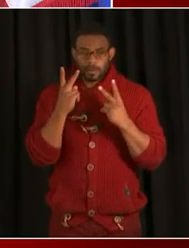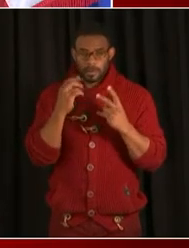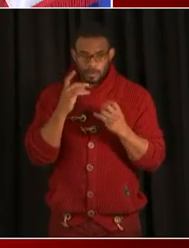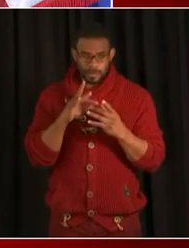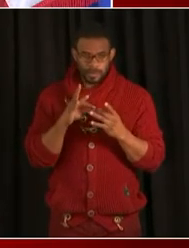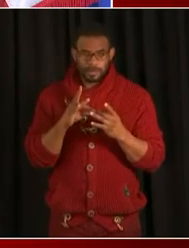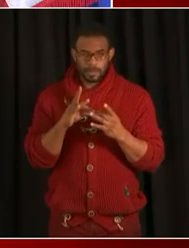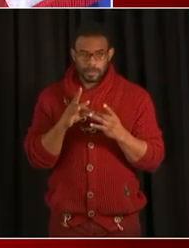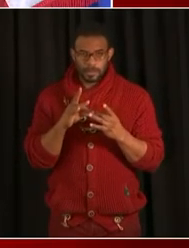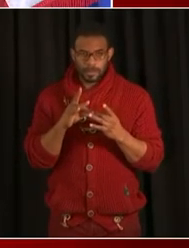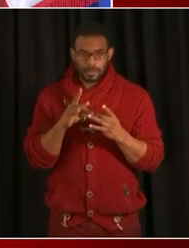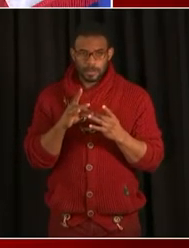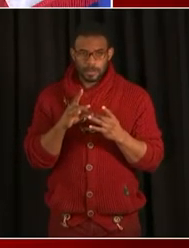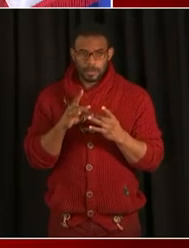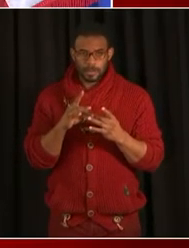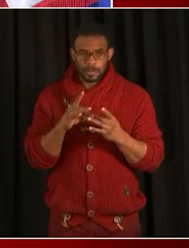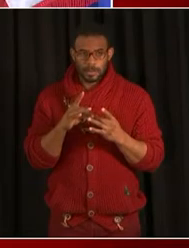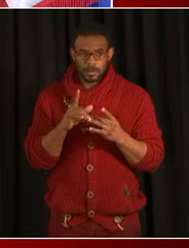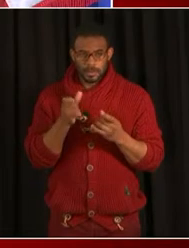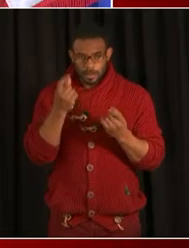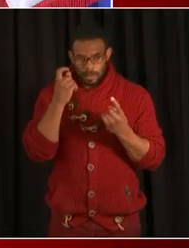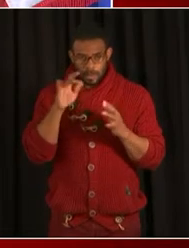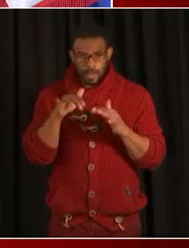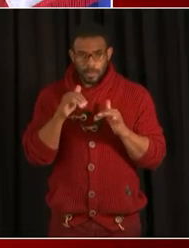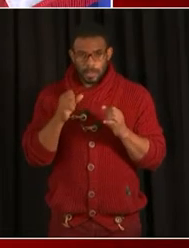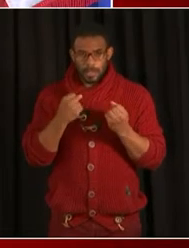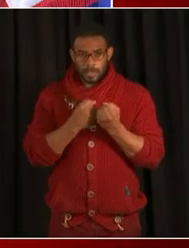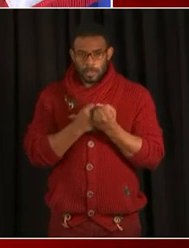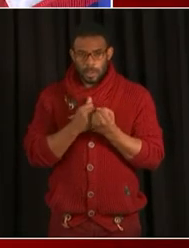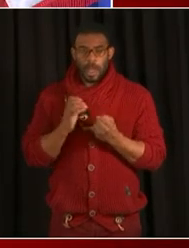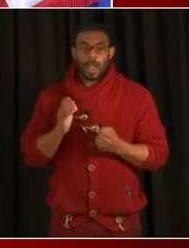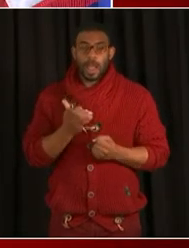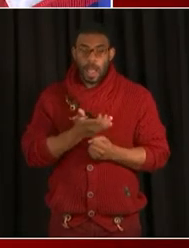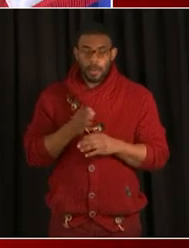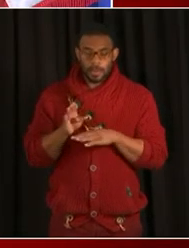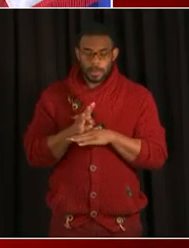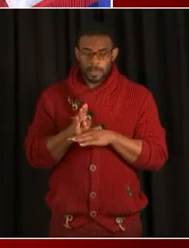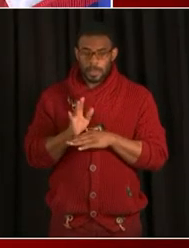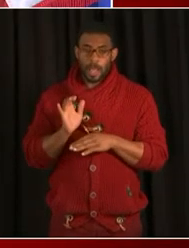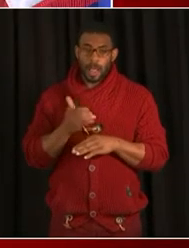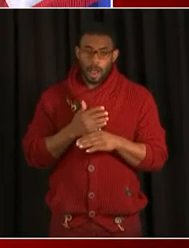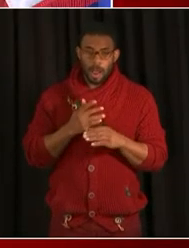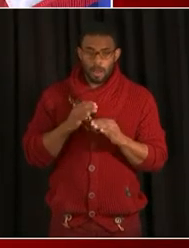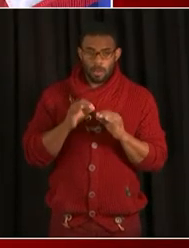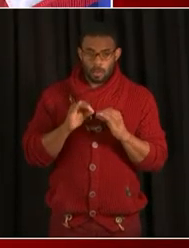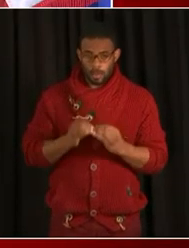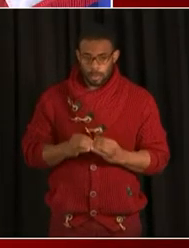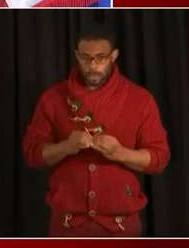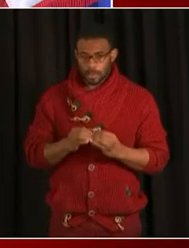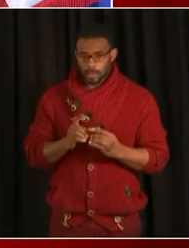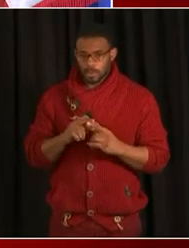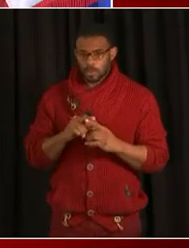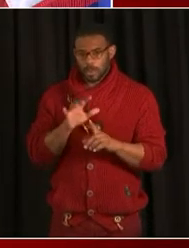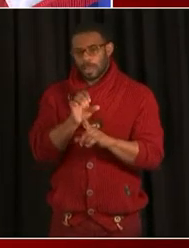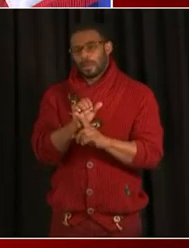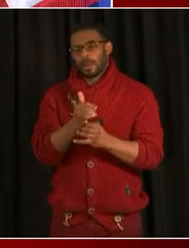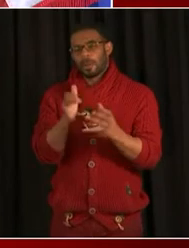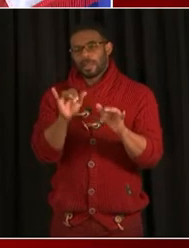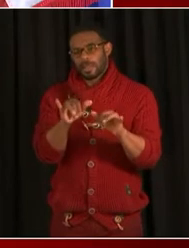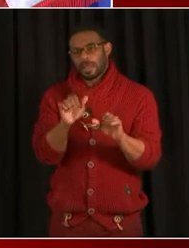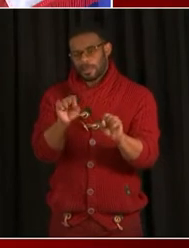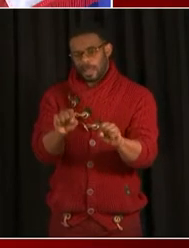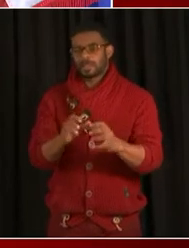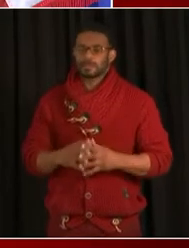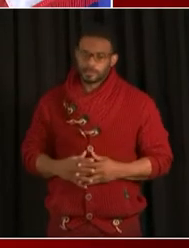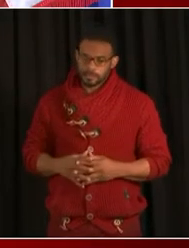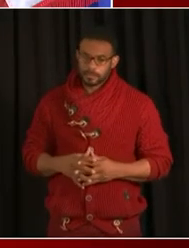visible, I'll say, and understand how we can support our businesses and our organizations to capture as much of